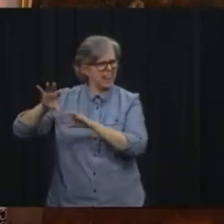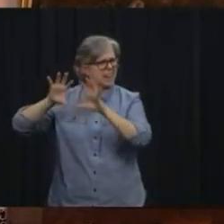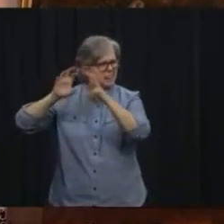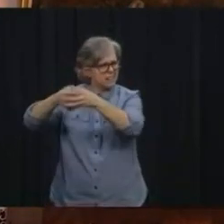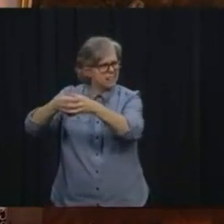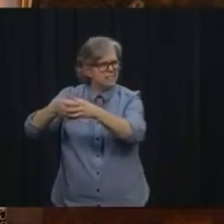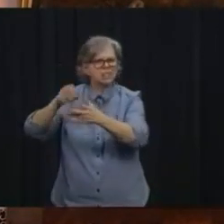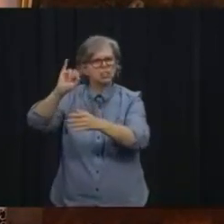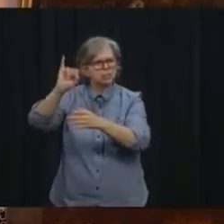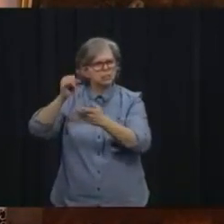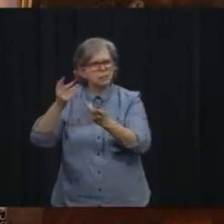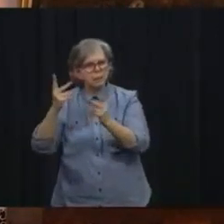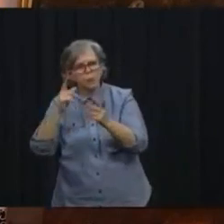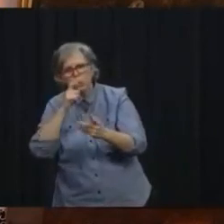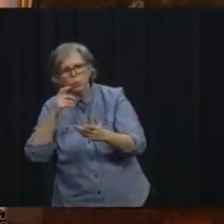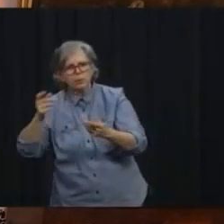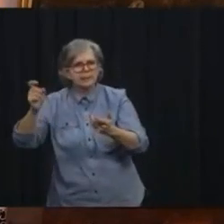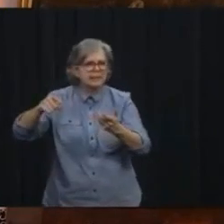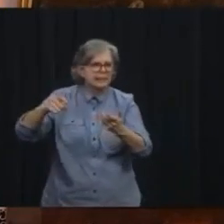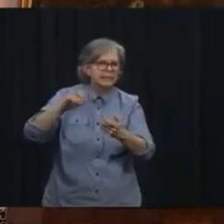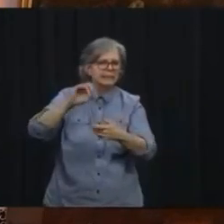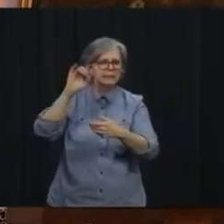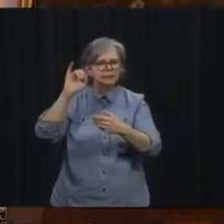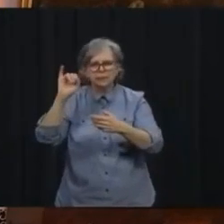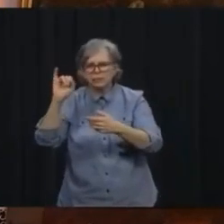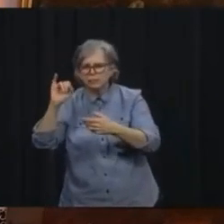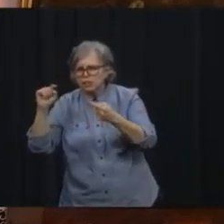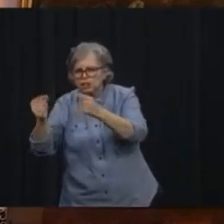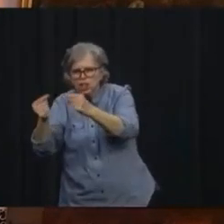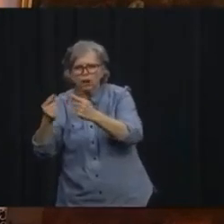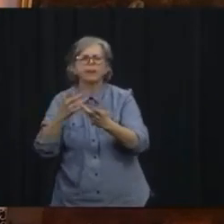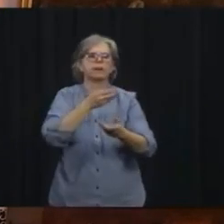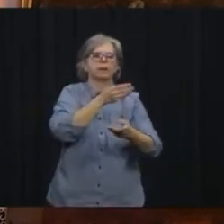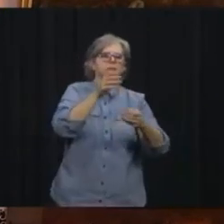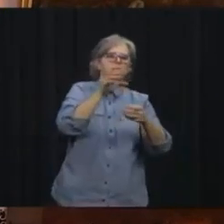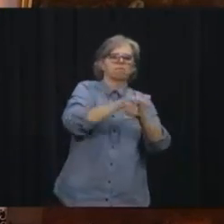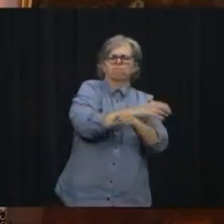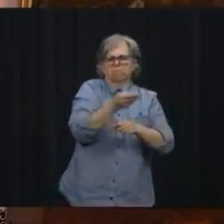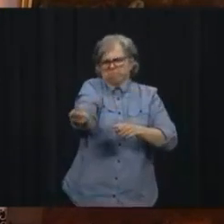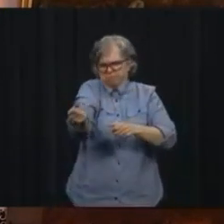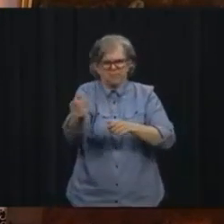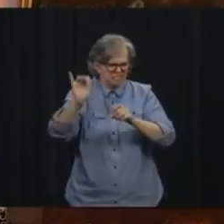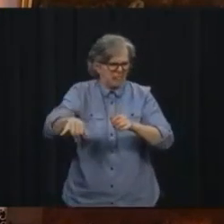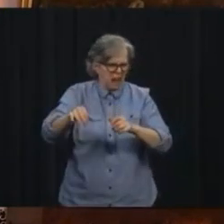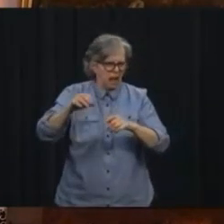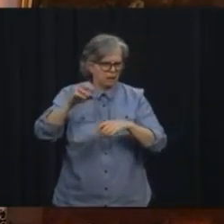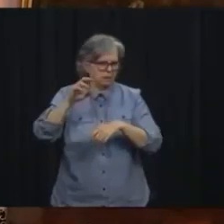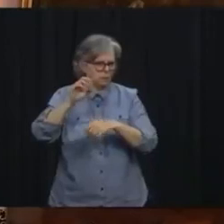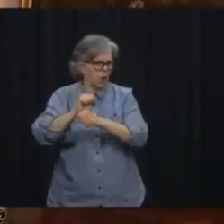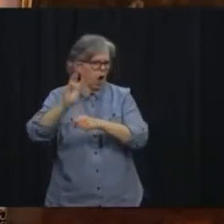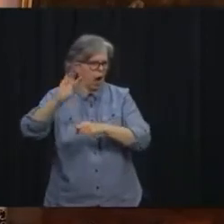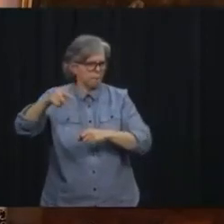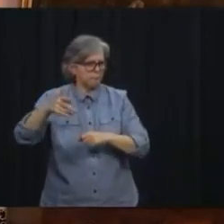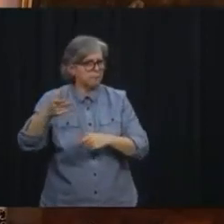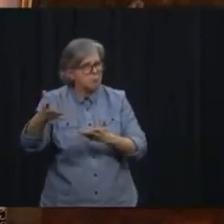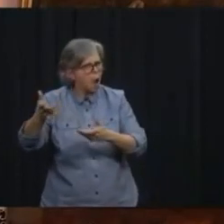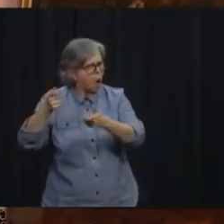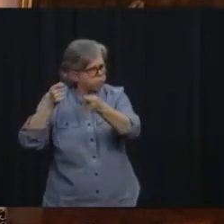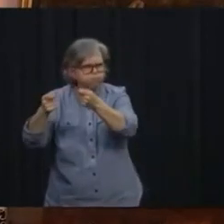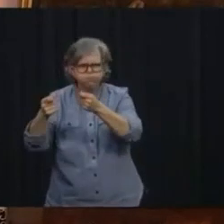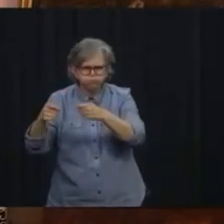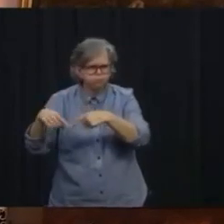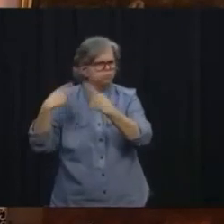And Dr. Acton and I we're trying to pull people together to make sure that we're finding a balance